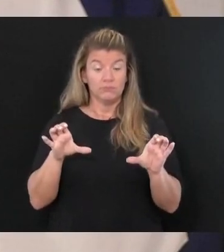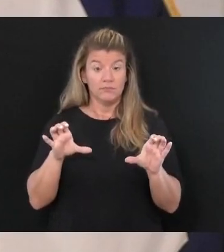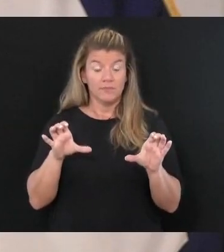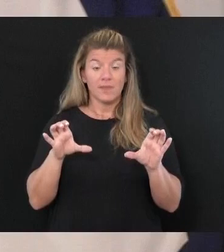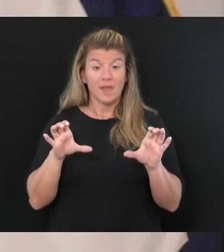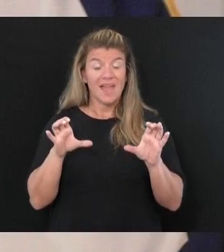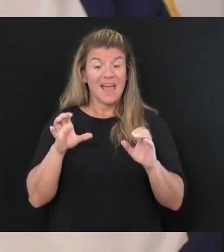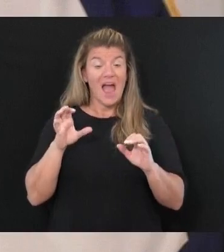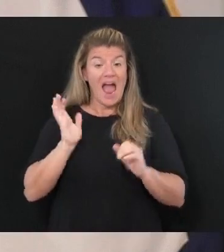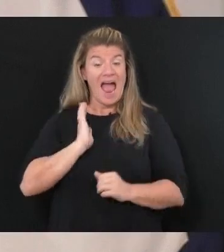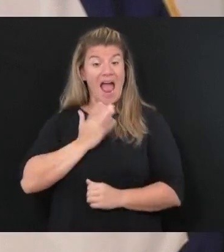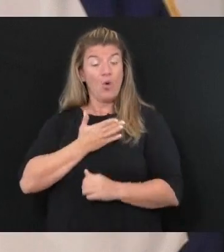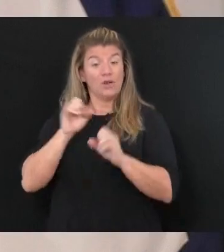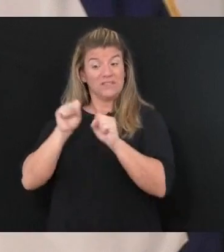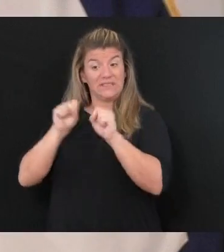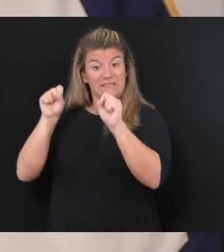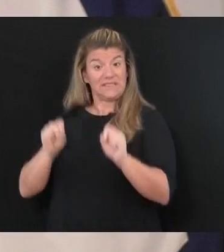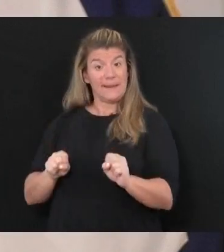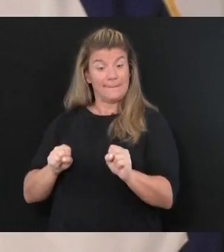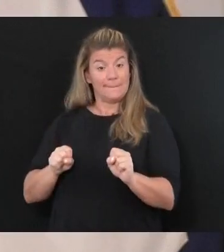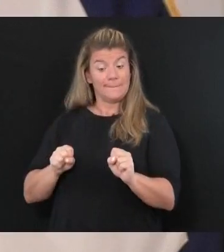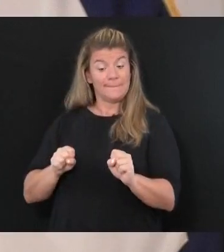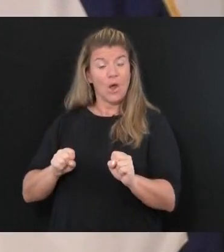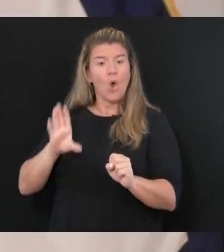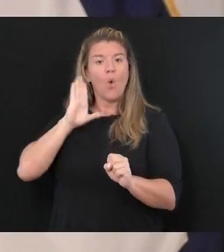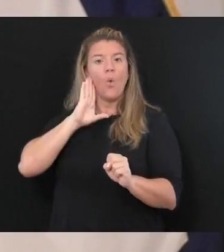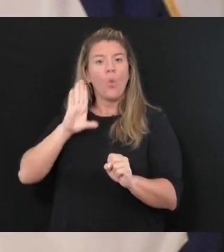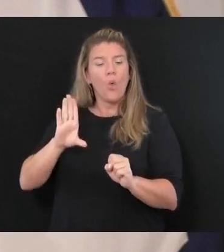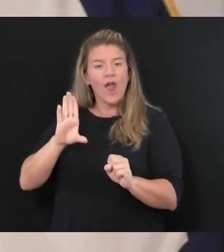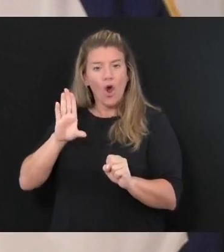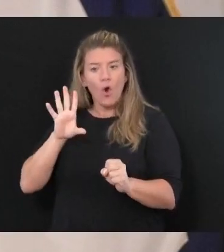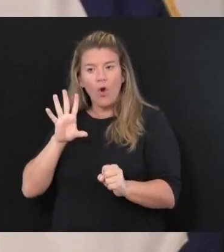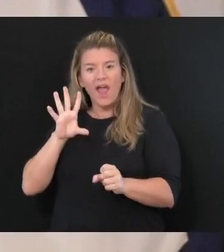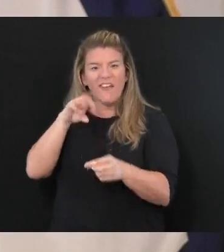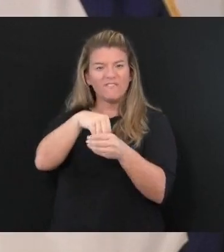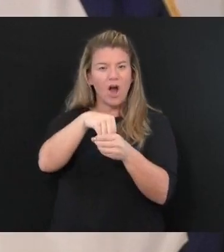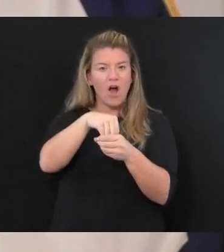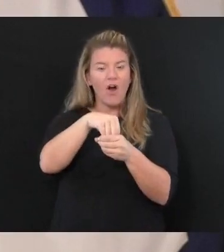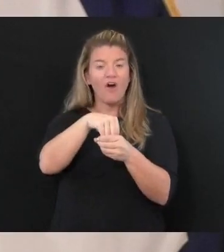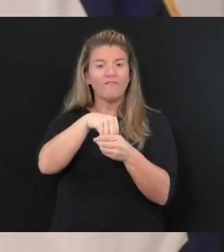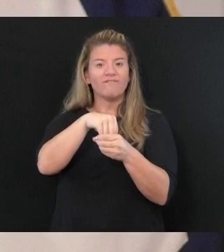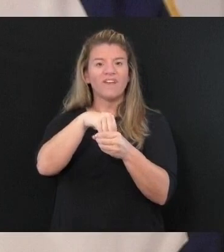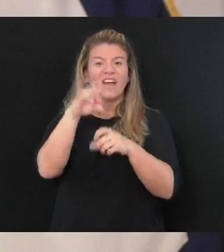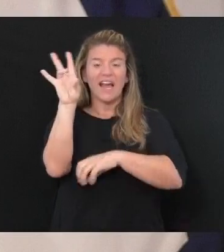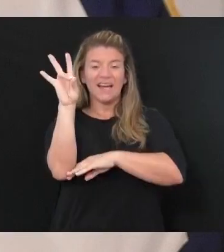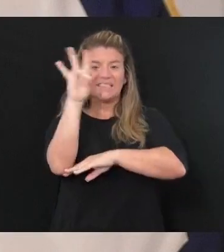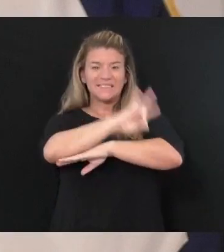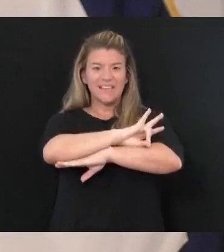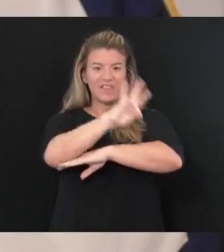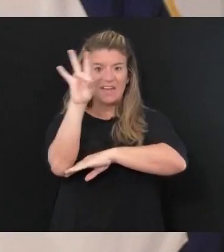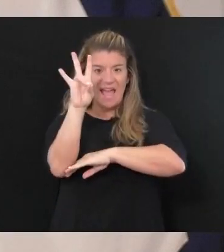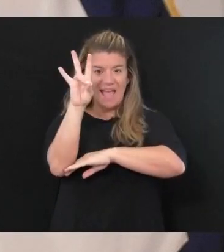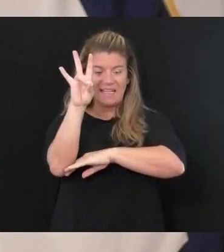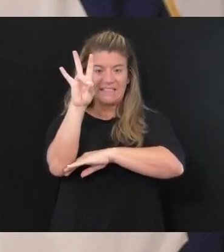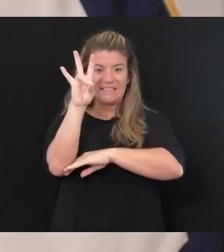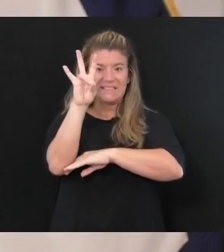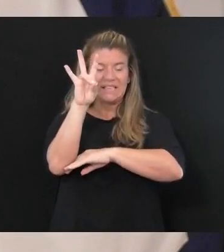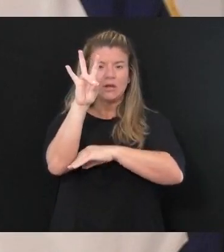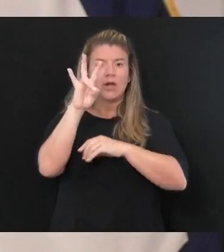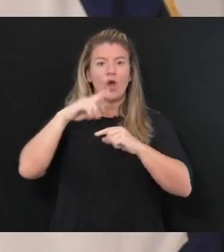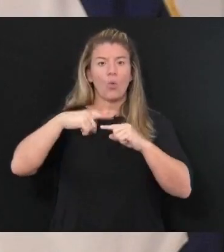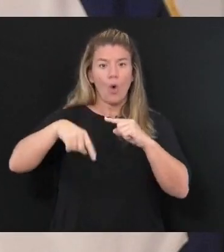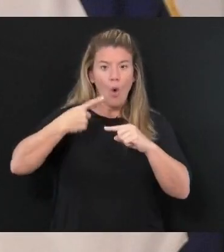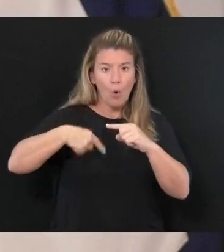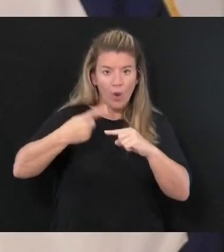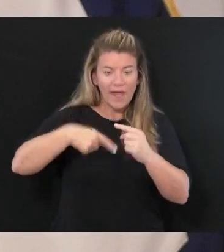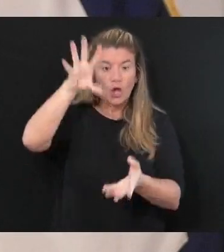Our rating system is going to evolve around a 7-day rolling cumulative positive